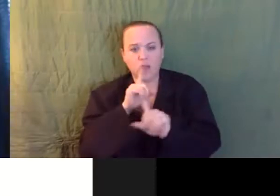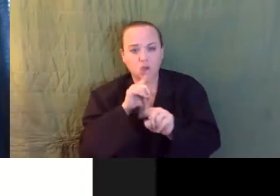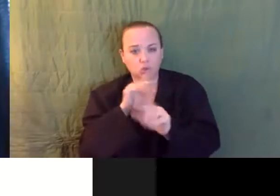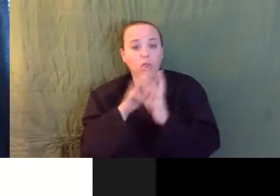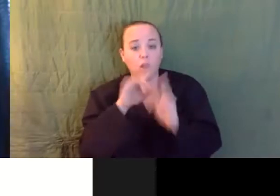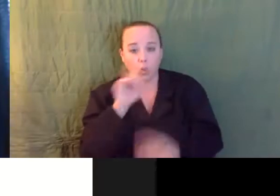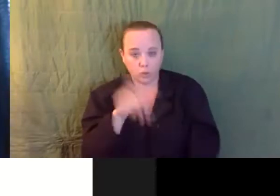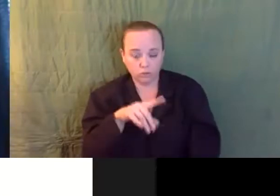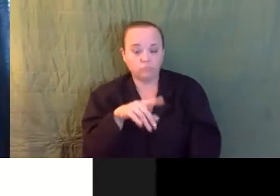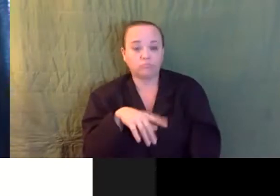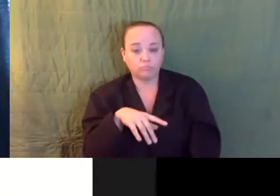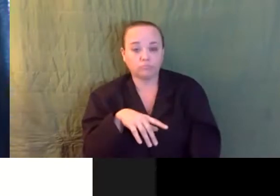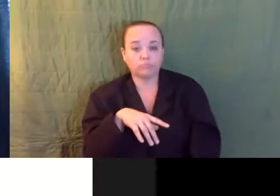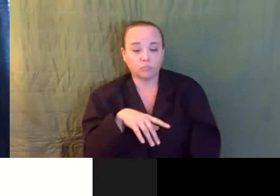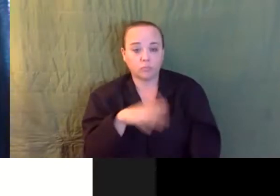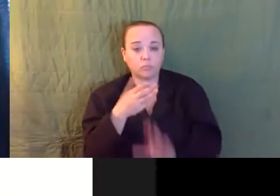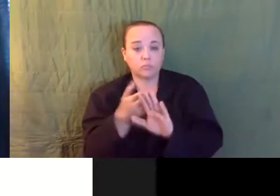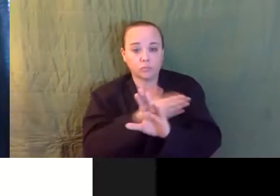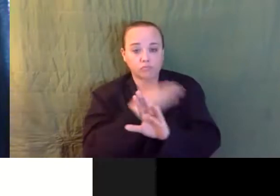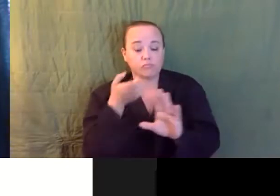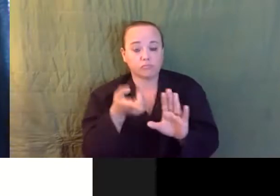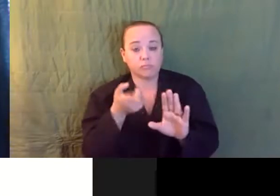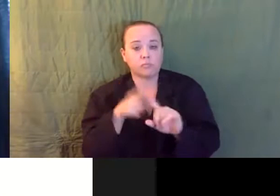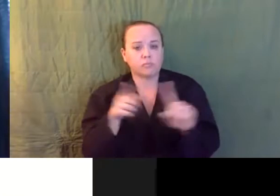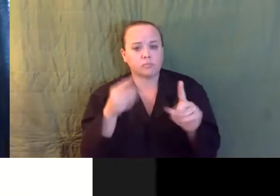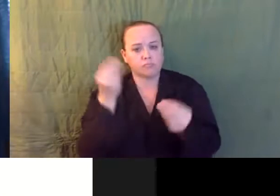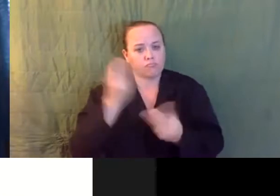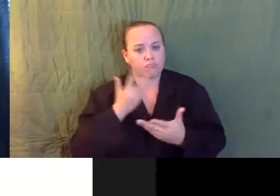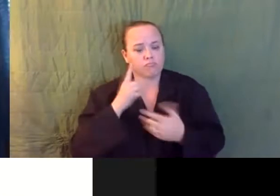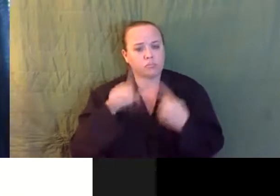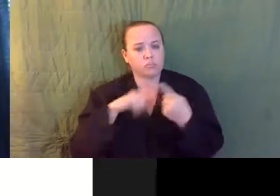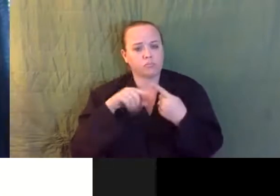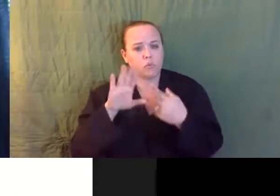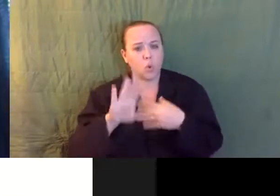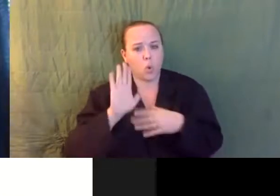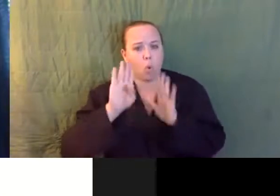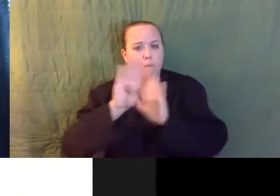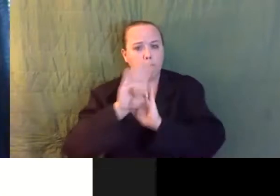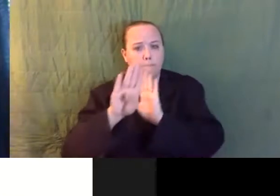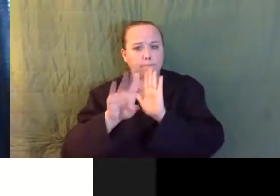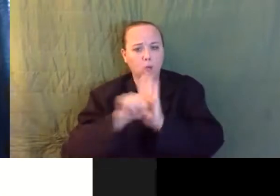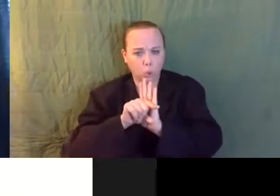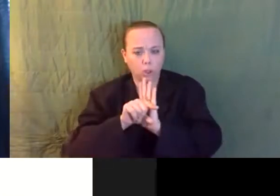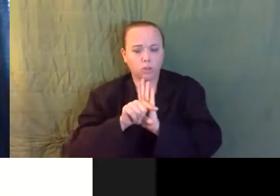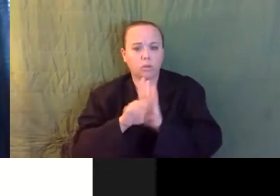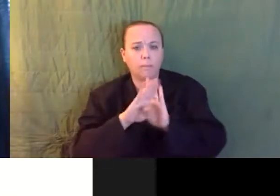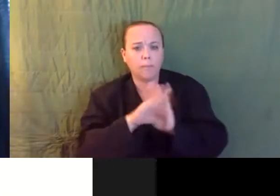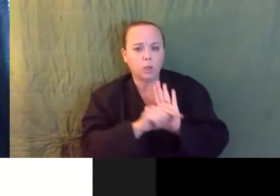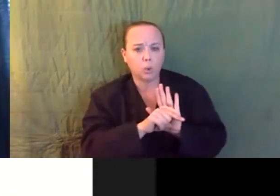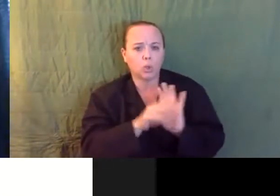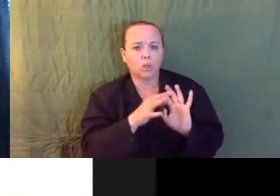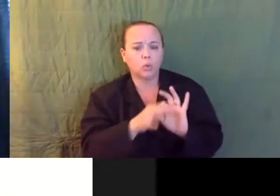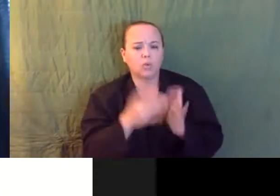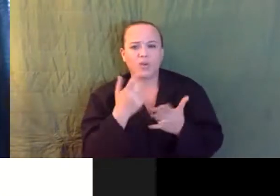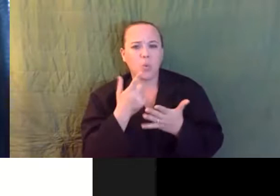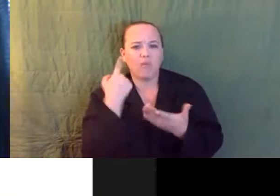questions before this, but tell us a little bit about your background, as far as what's made